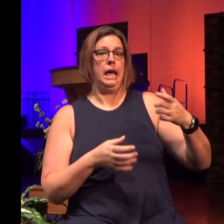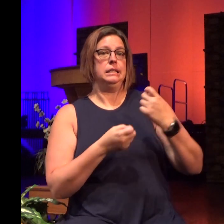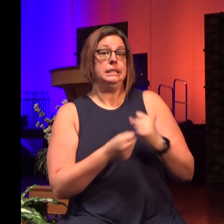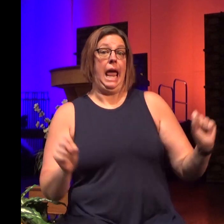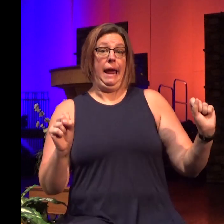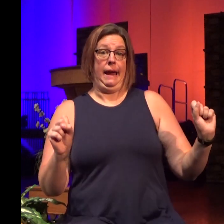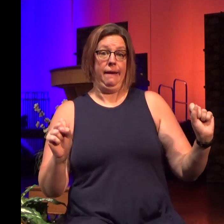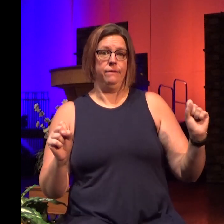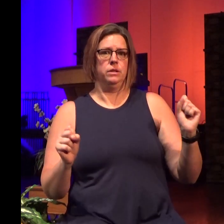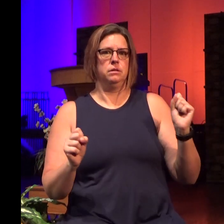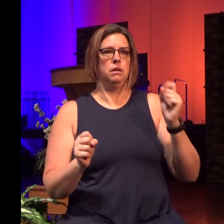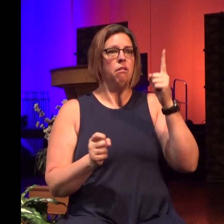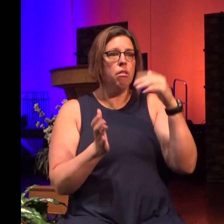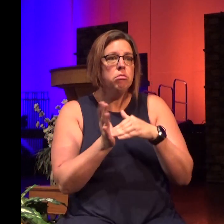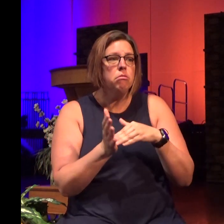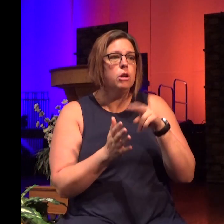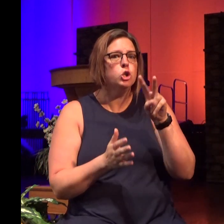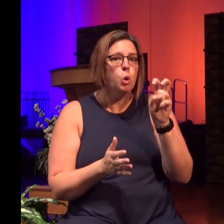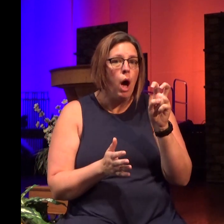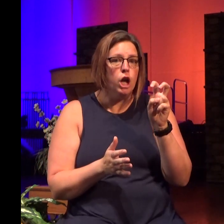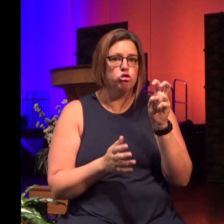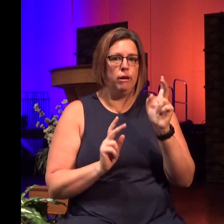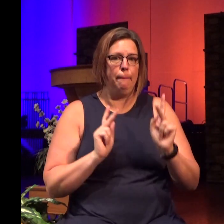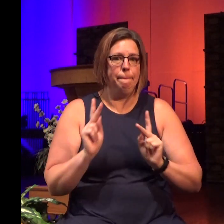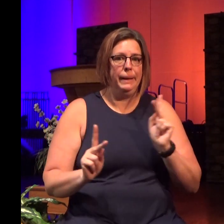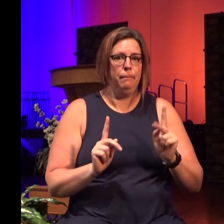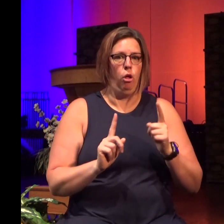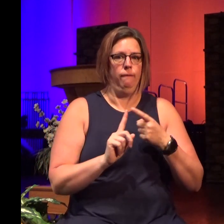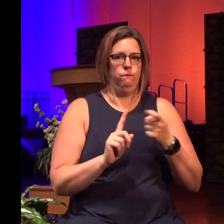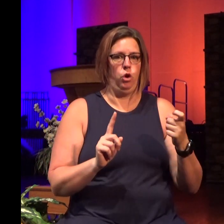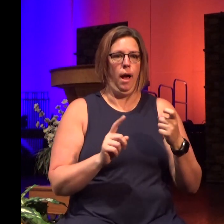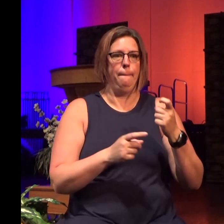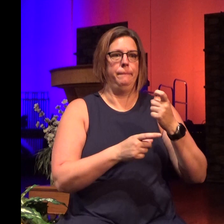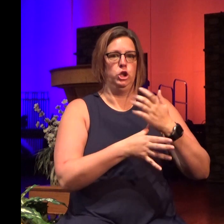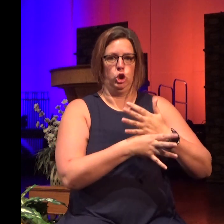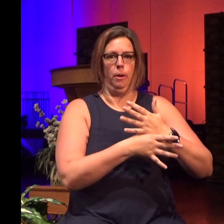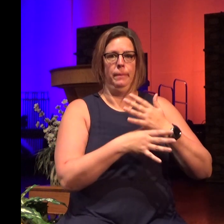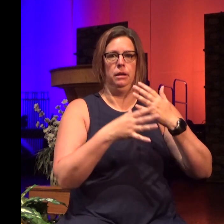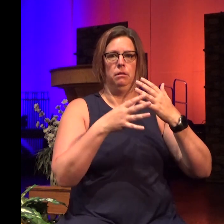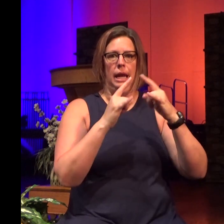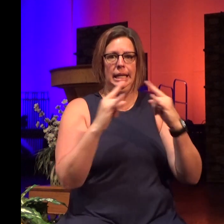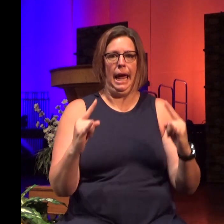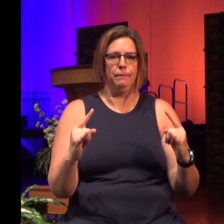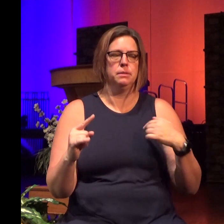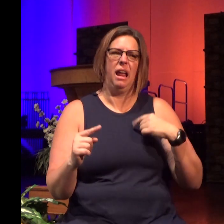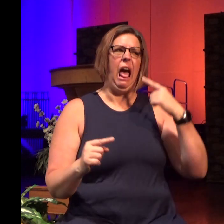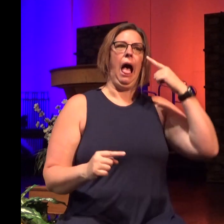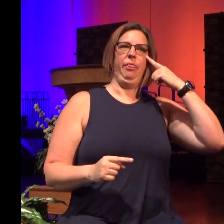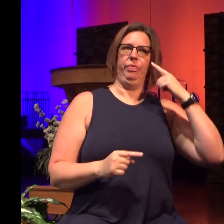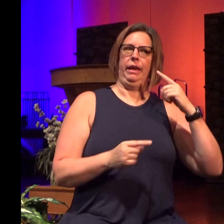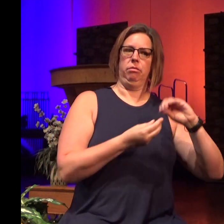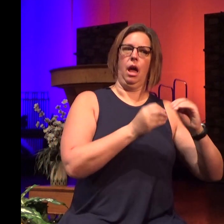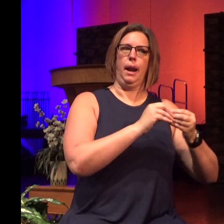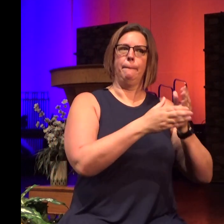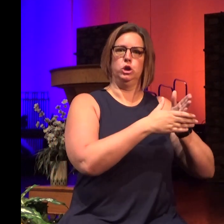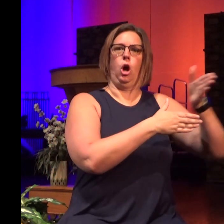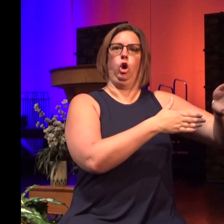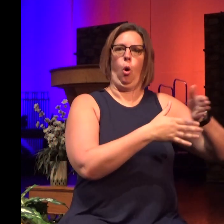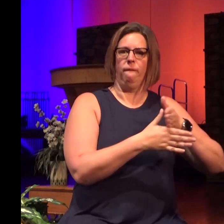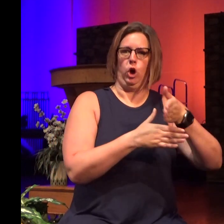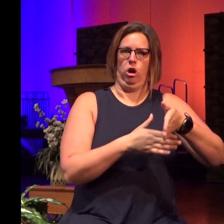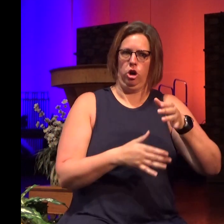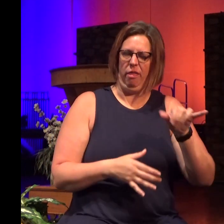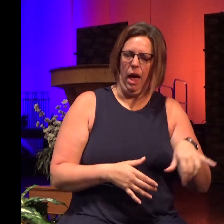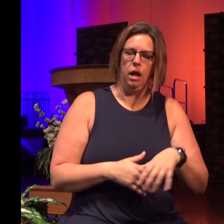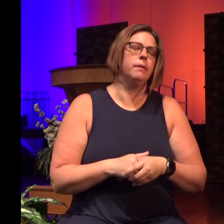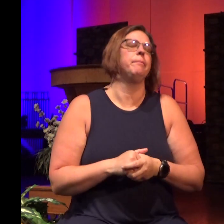1,200 Jewish people from Nazi German camps, although the numbers exceed 1,200 in certain places.